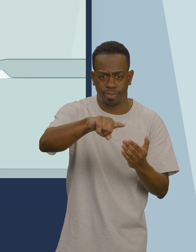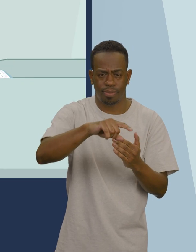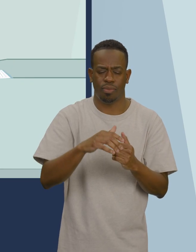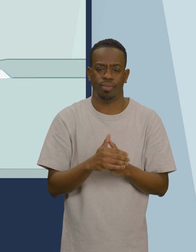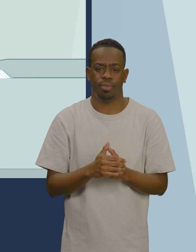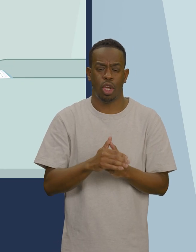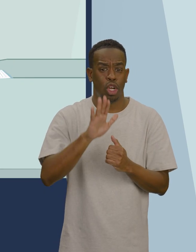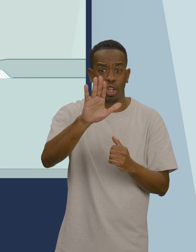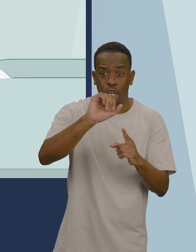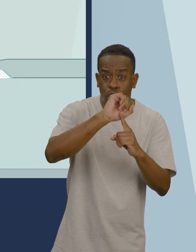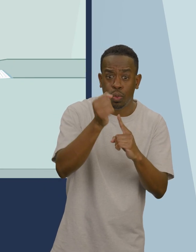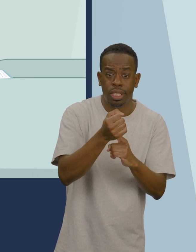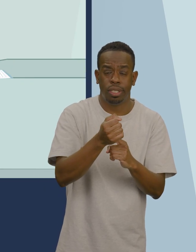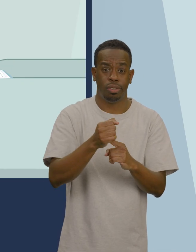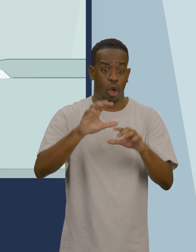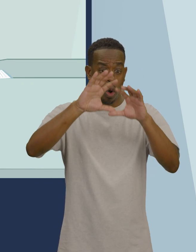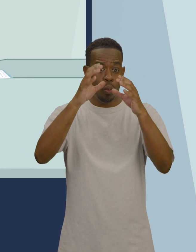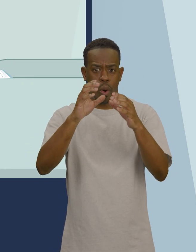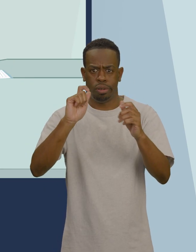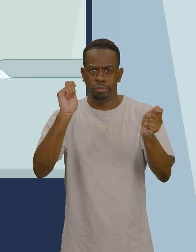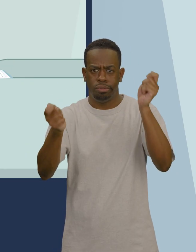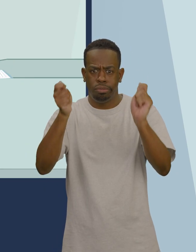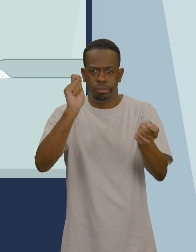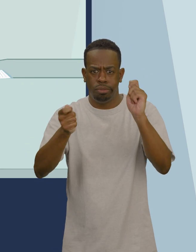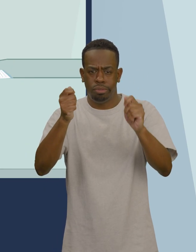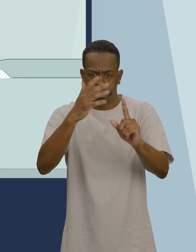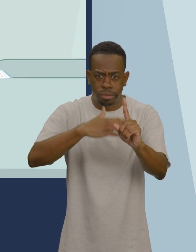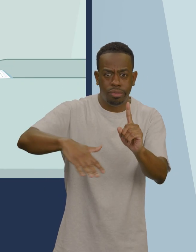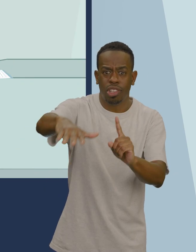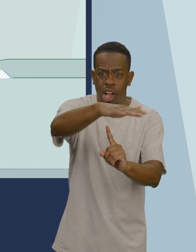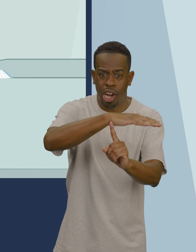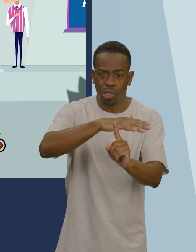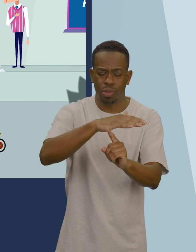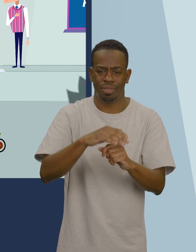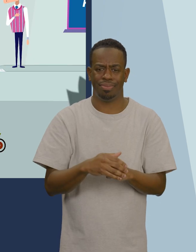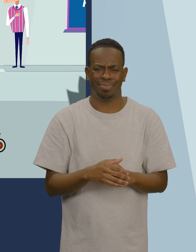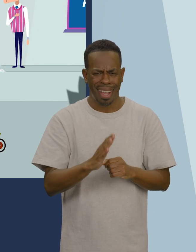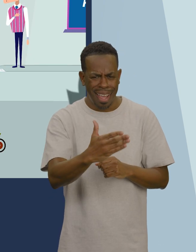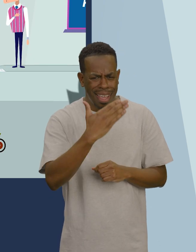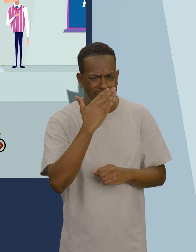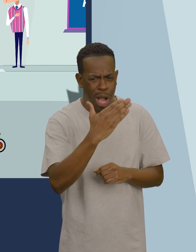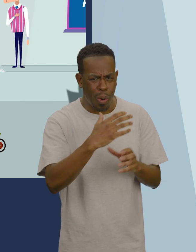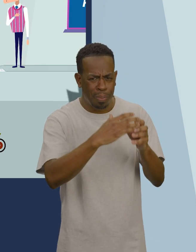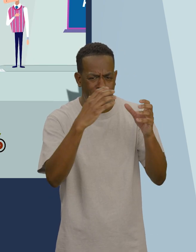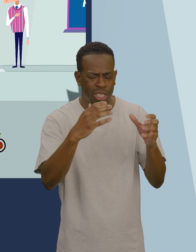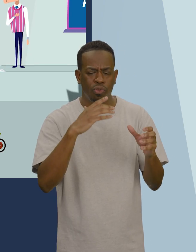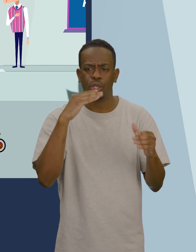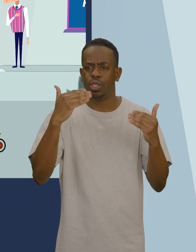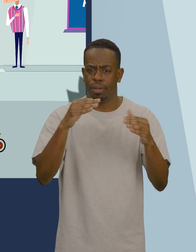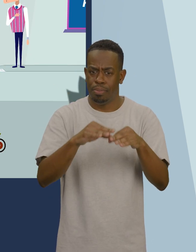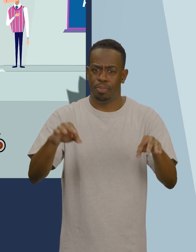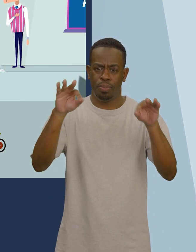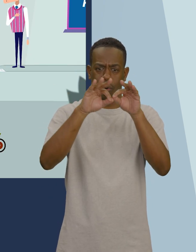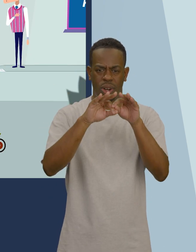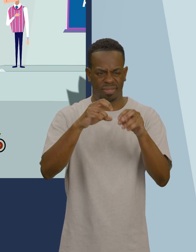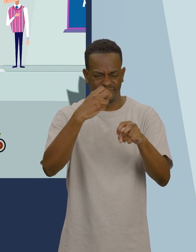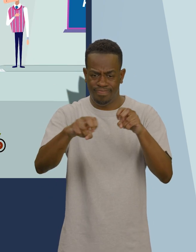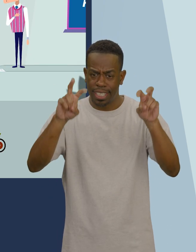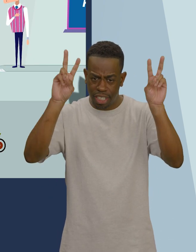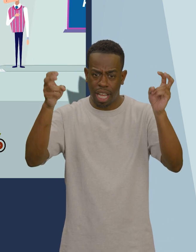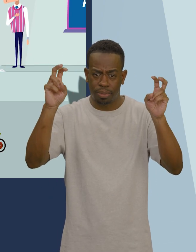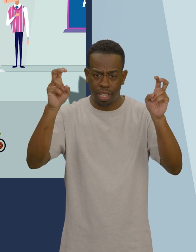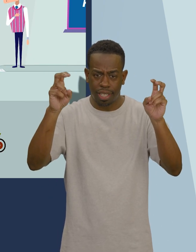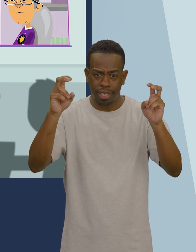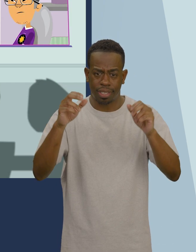you, your circumstances, and the world around you as it changes. Thank you so much, Danny. That was an important and